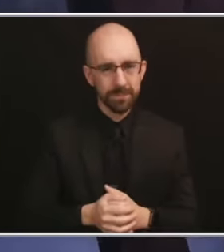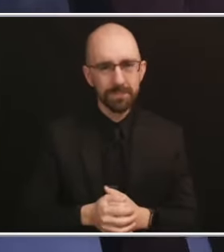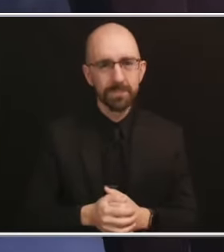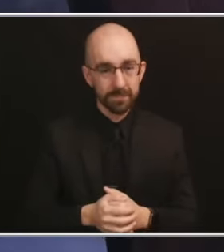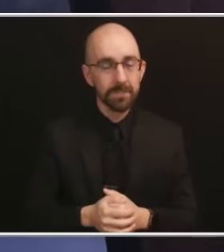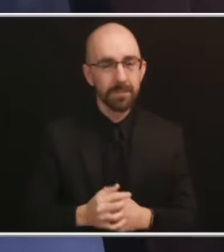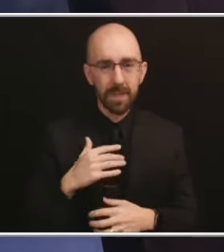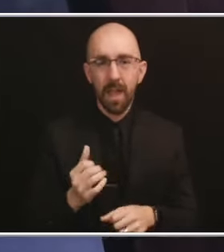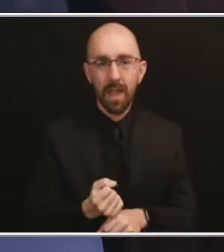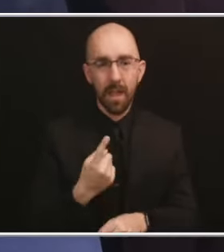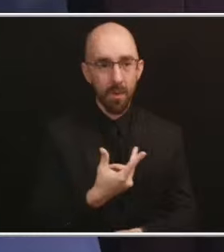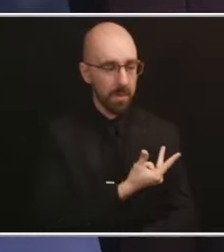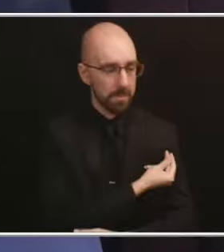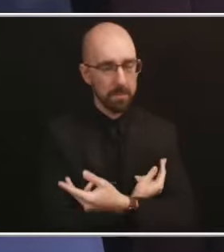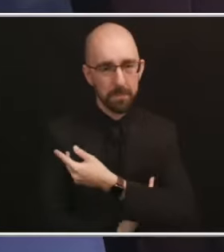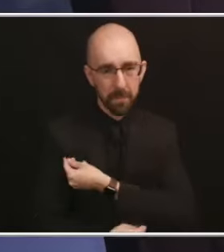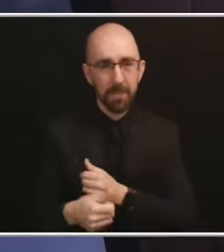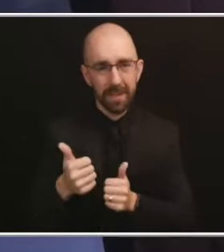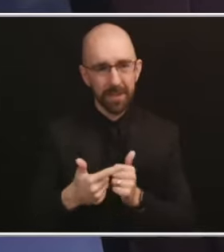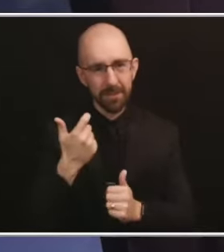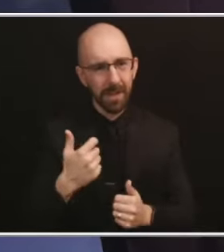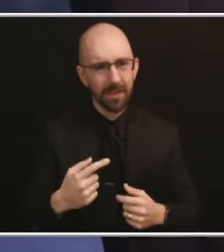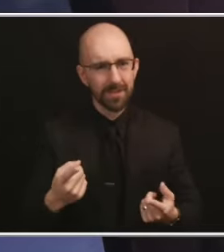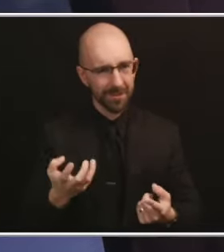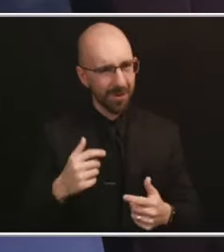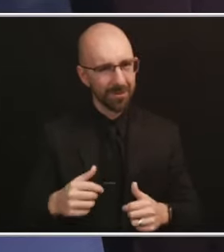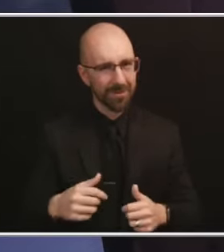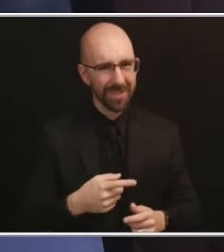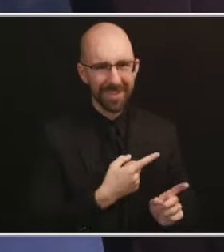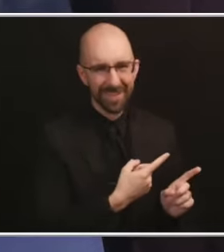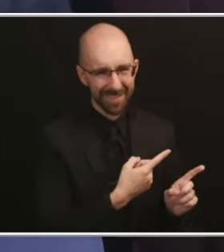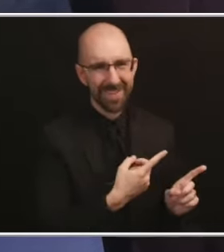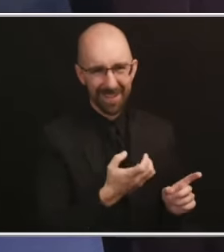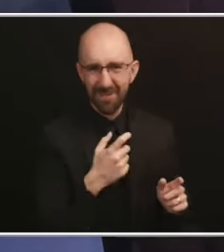in each arm because I want to show that I'm bilateral.